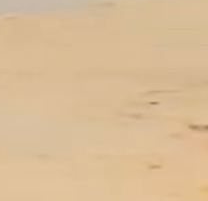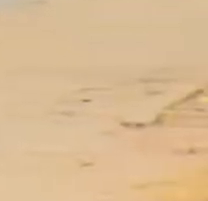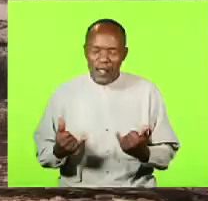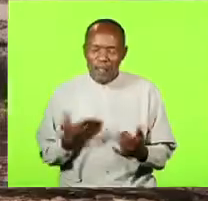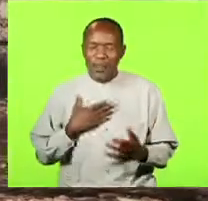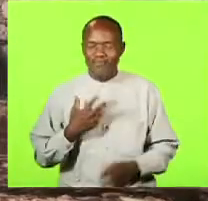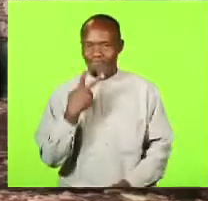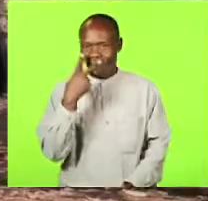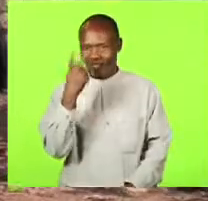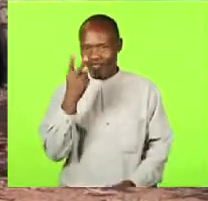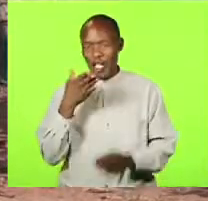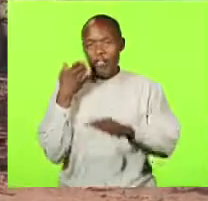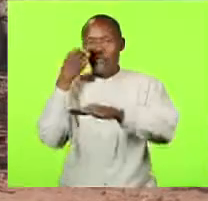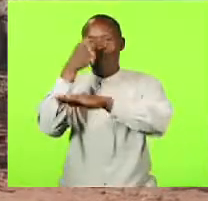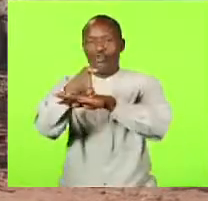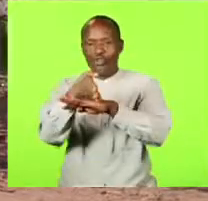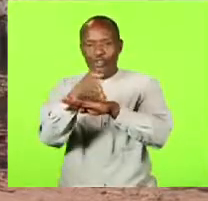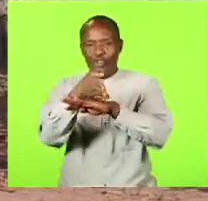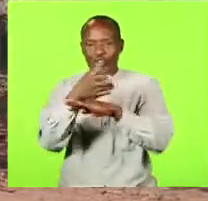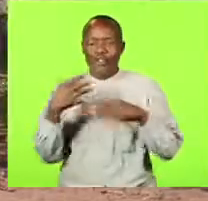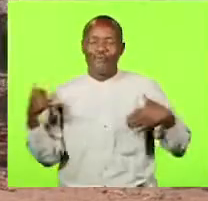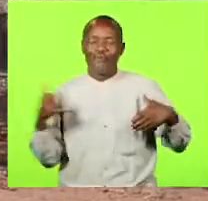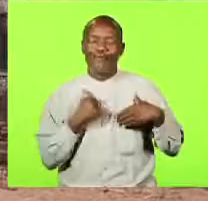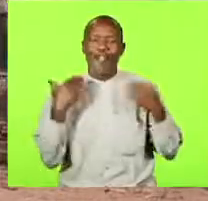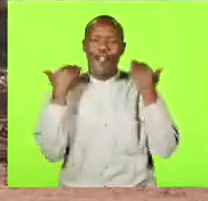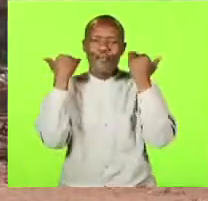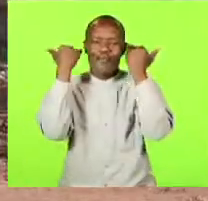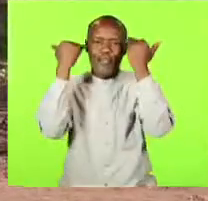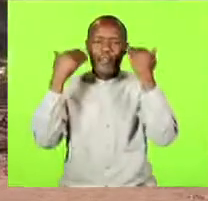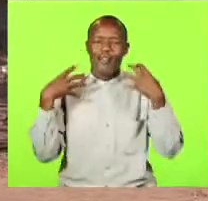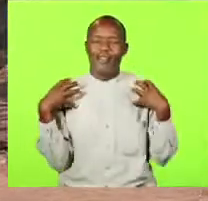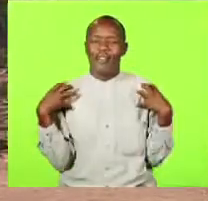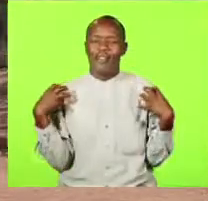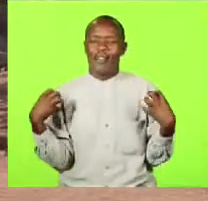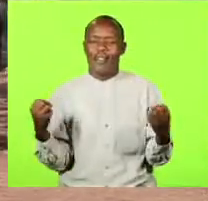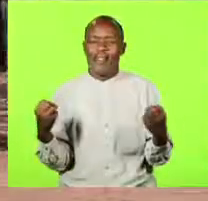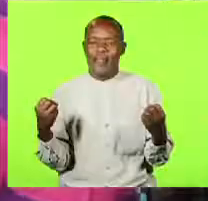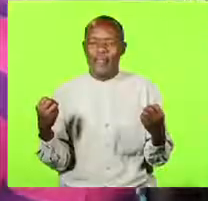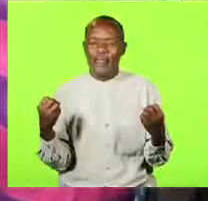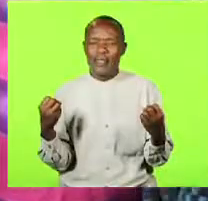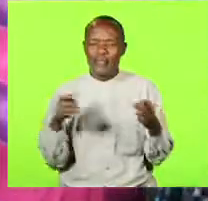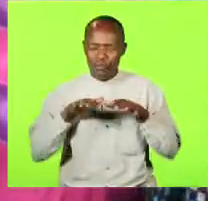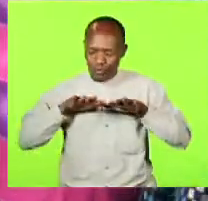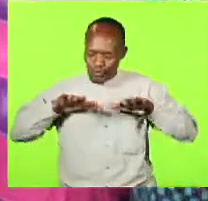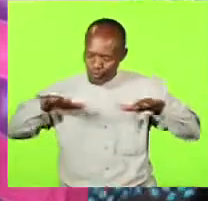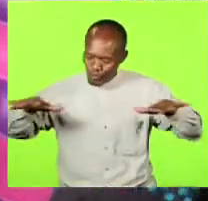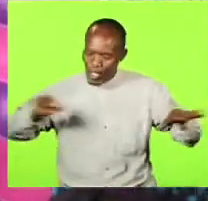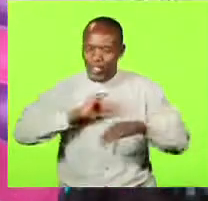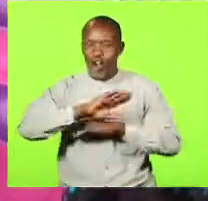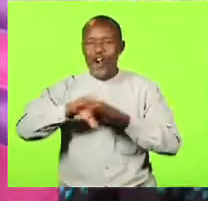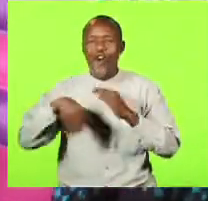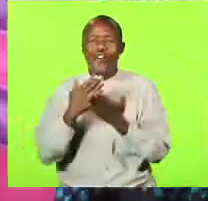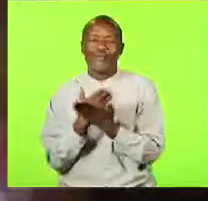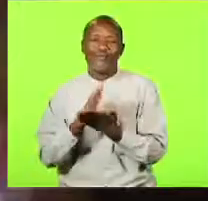I see the future of trauma healing as a cross-cutting subject